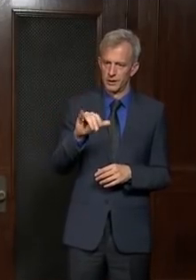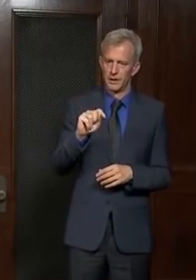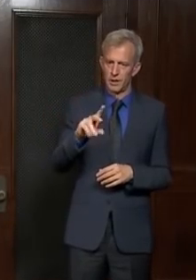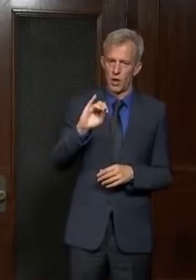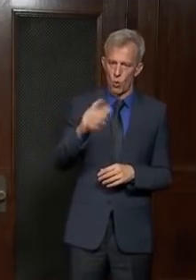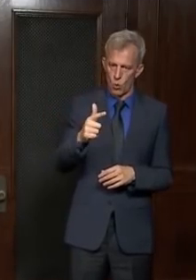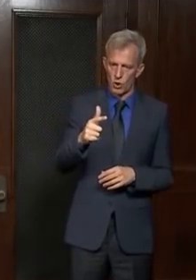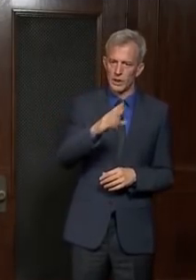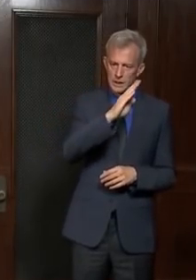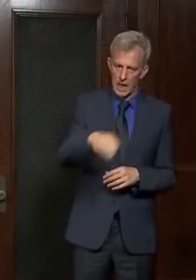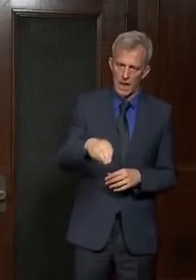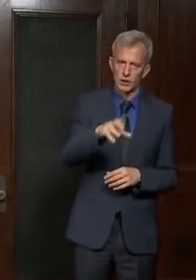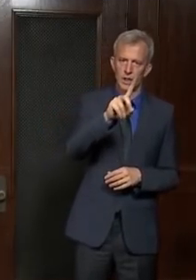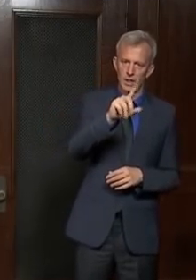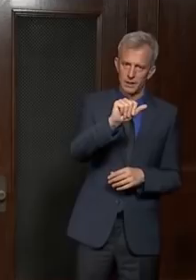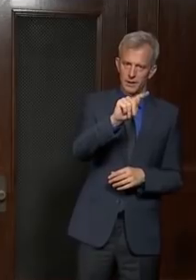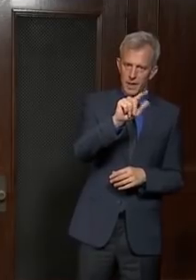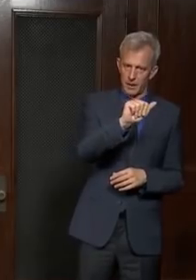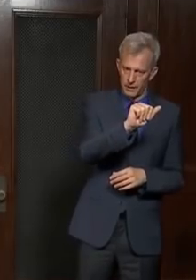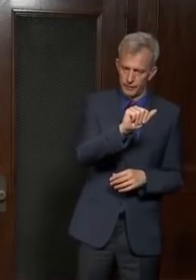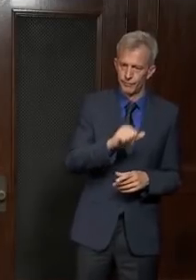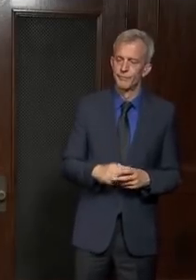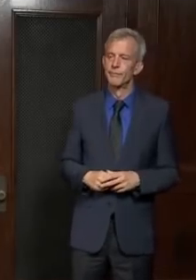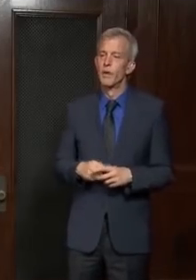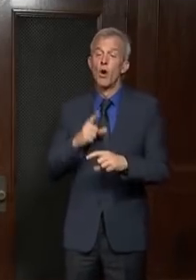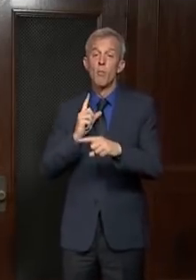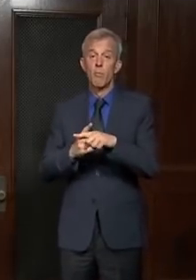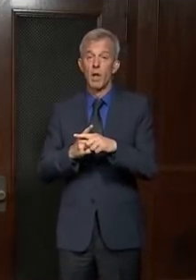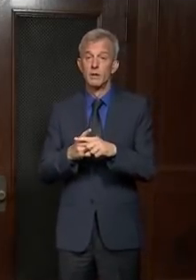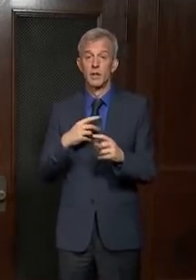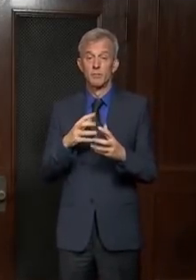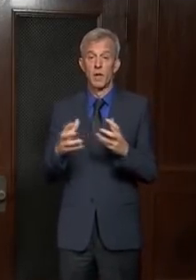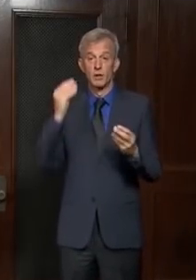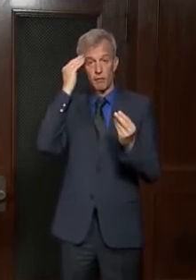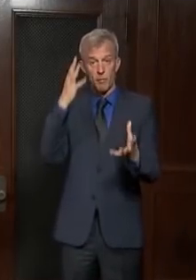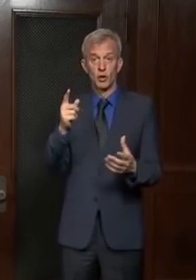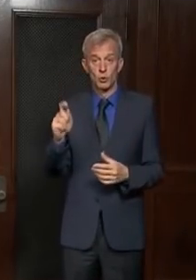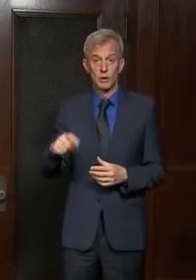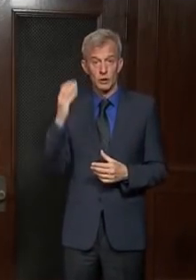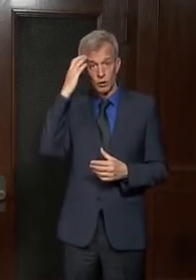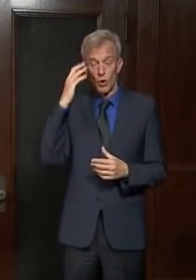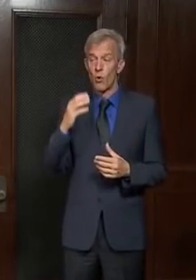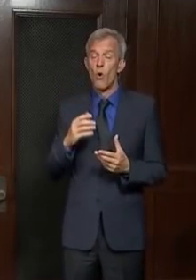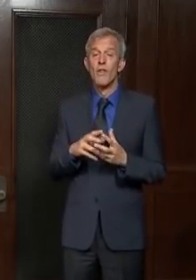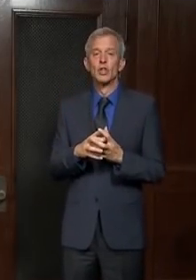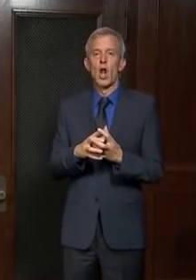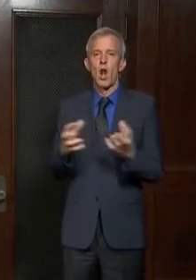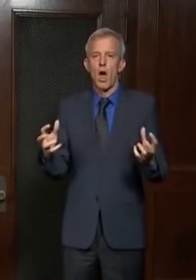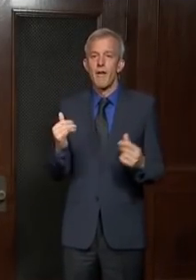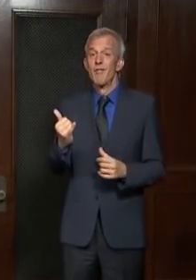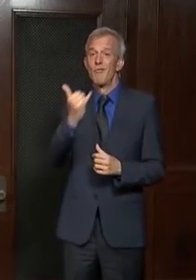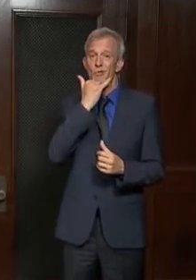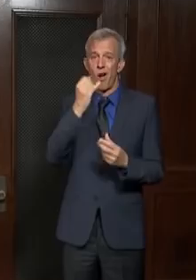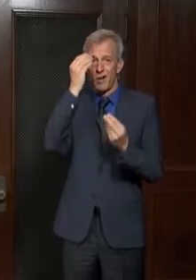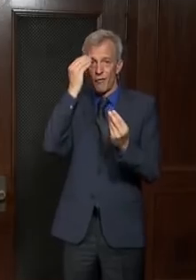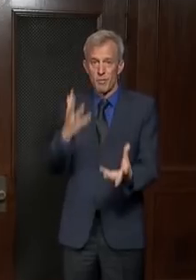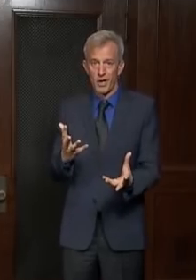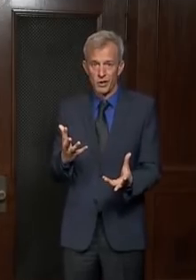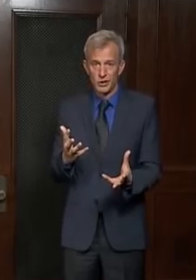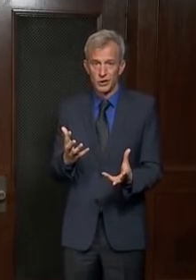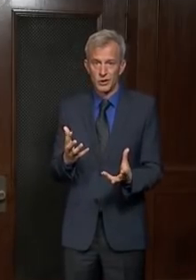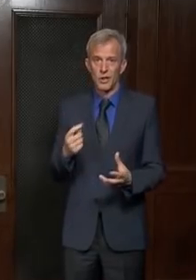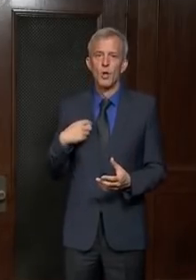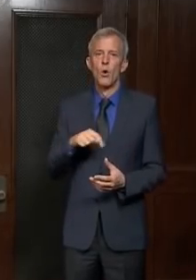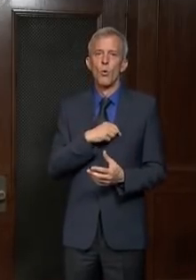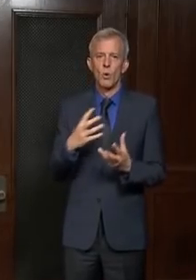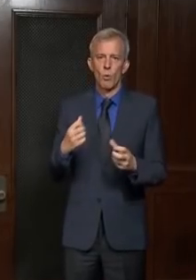coronavirus.lacity.org/data. And we also know as much information as you need to know. There's a lot of disinformation that we want to make sure, or misinformation rather, that we